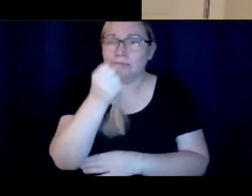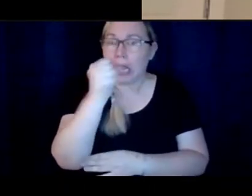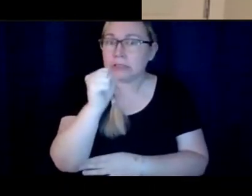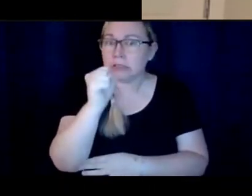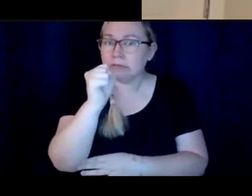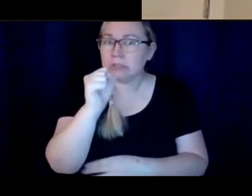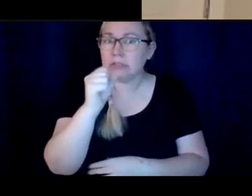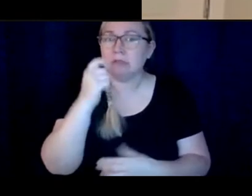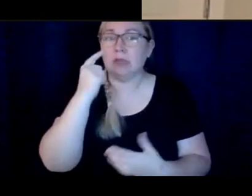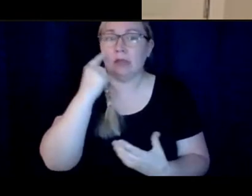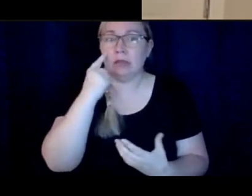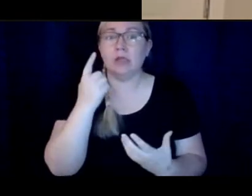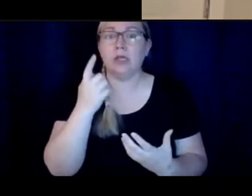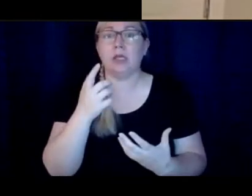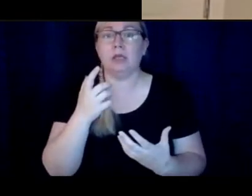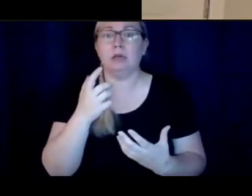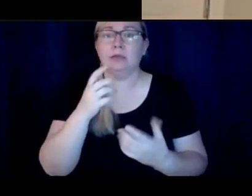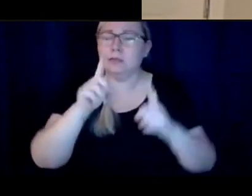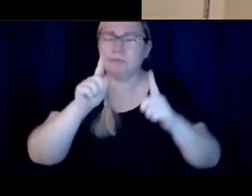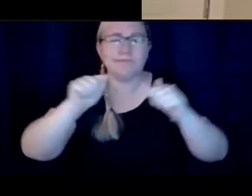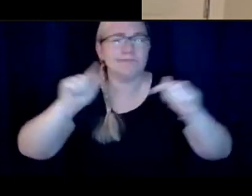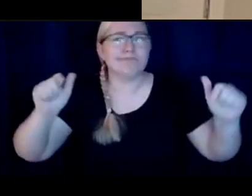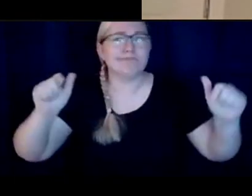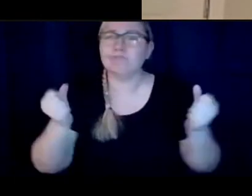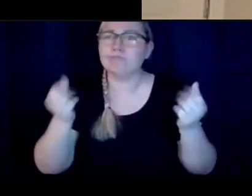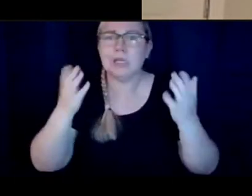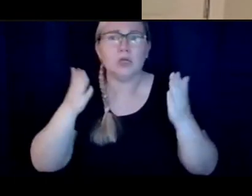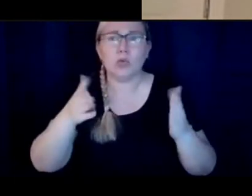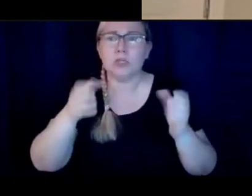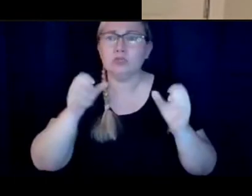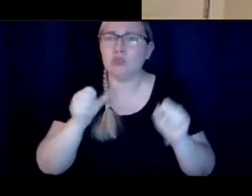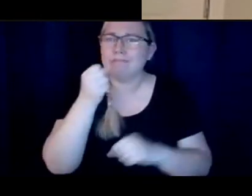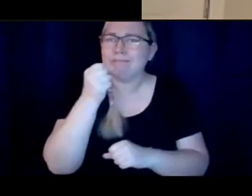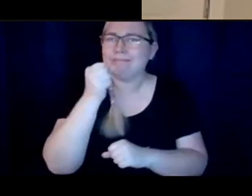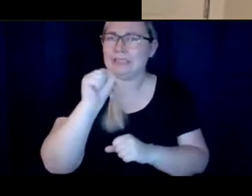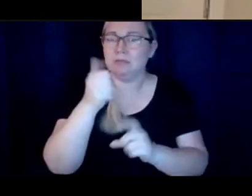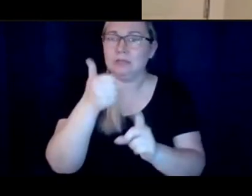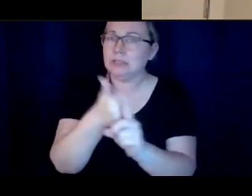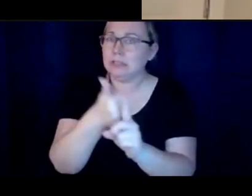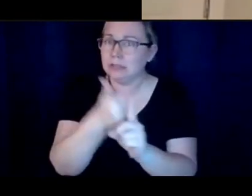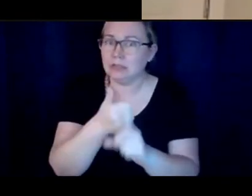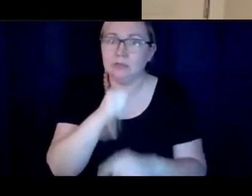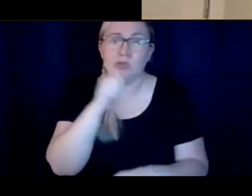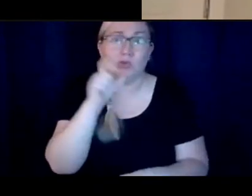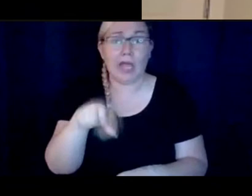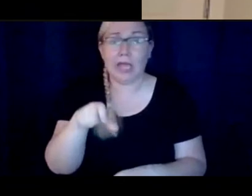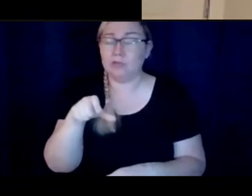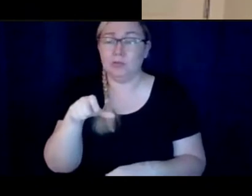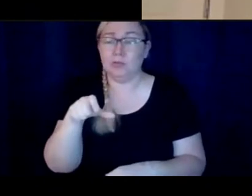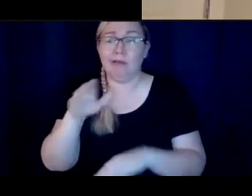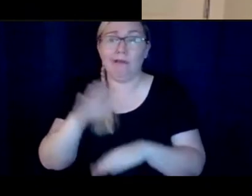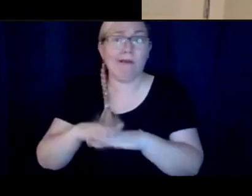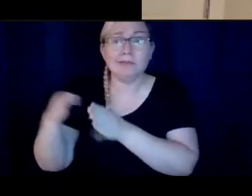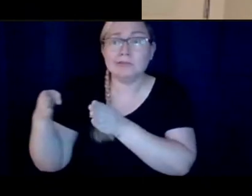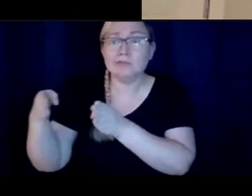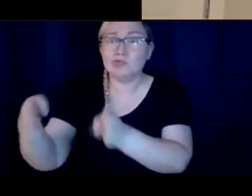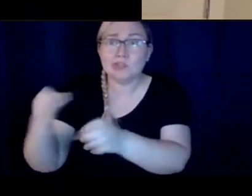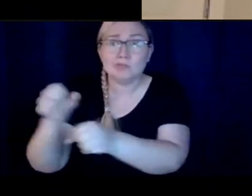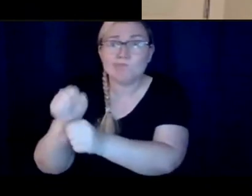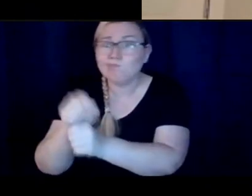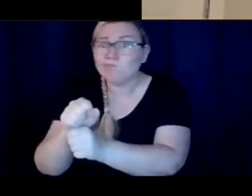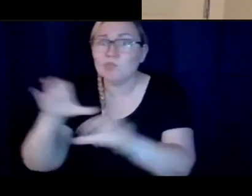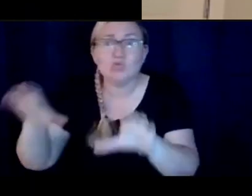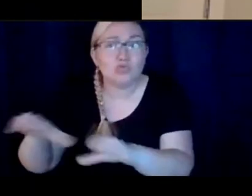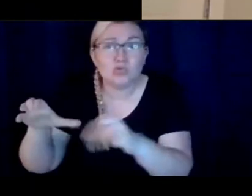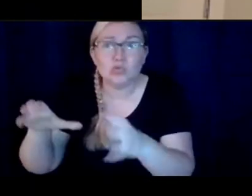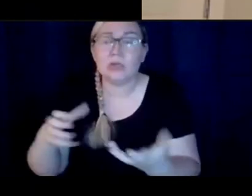there's all kinds of ways of being an activist. Like, you don't have to be on the streets. You know, you don't have to